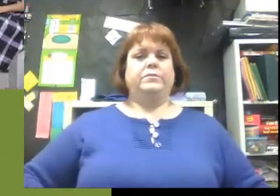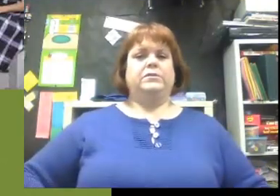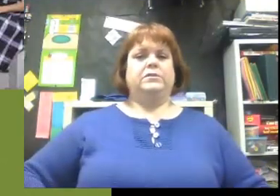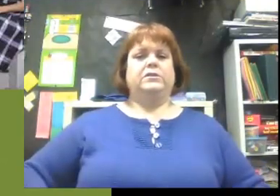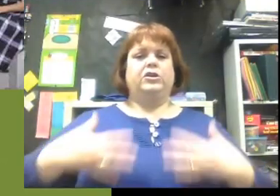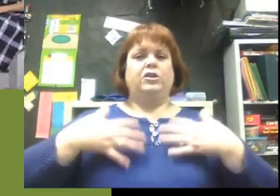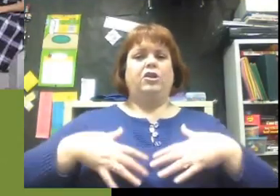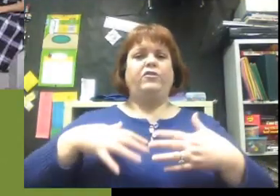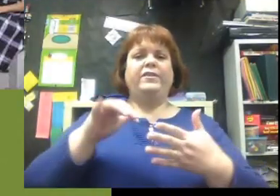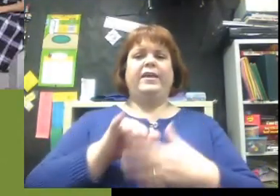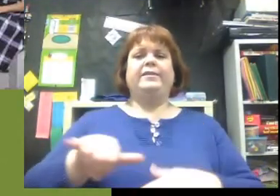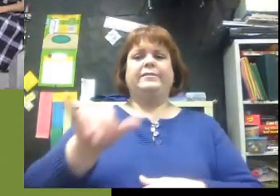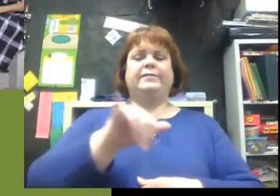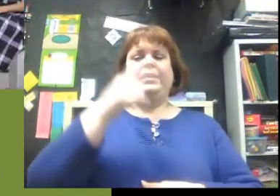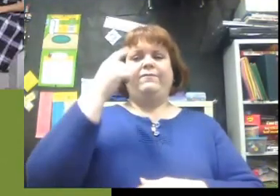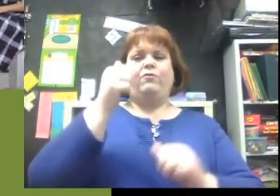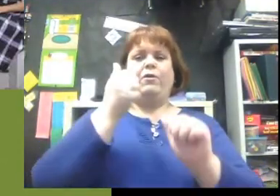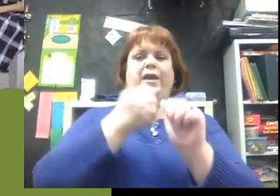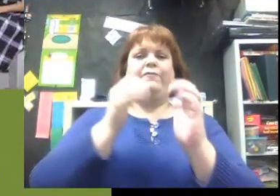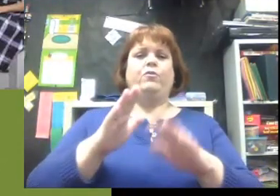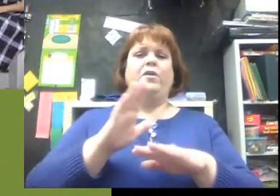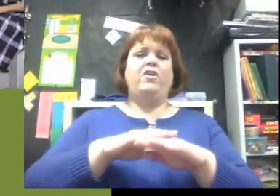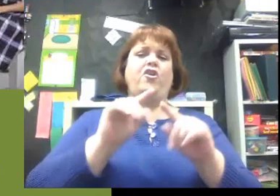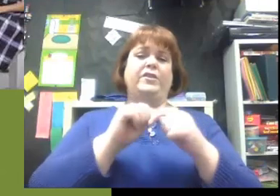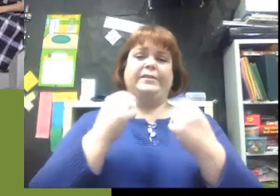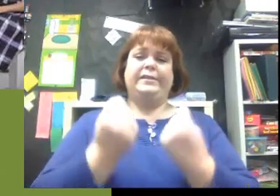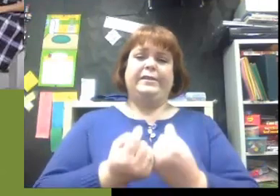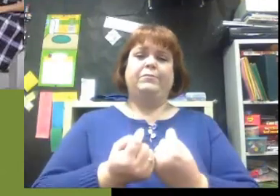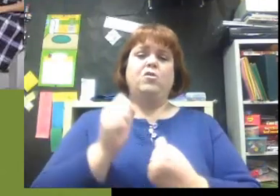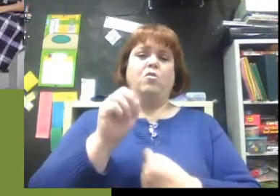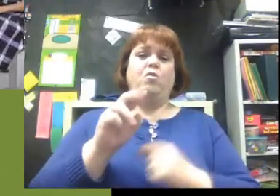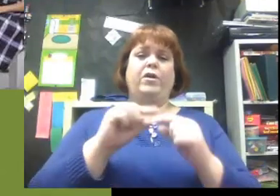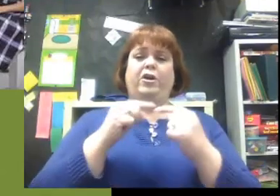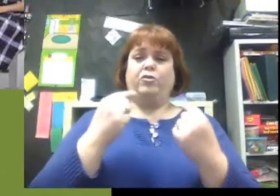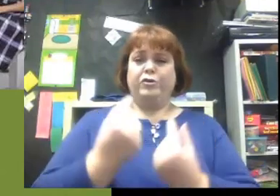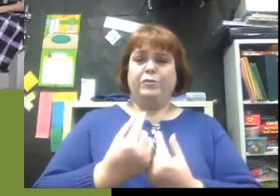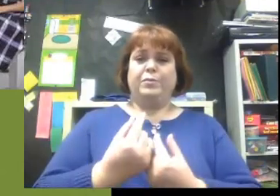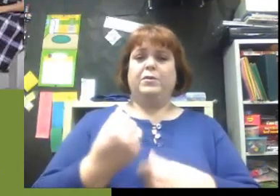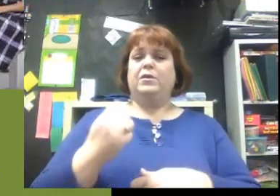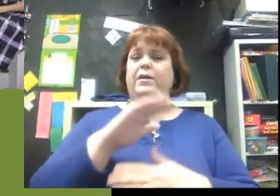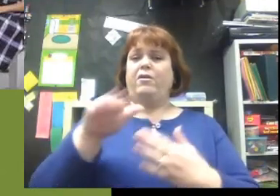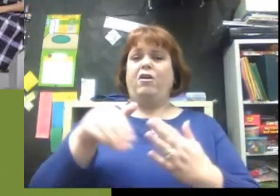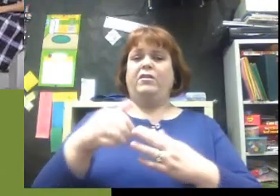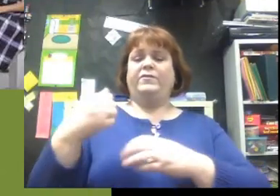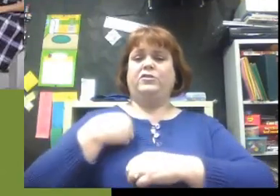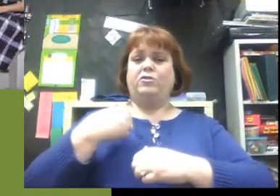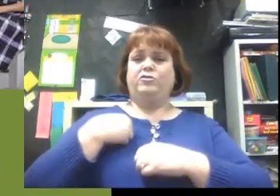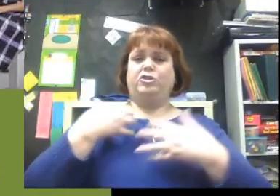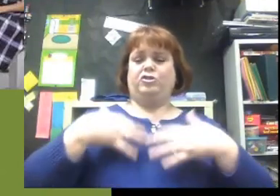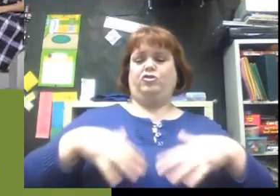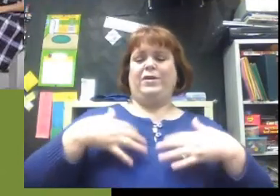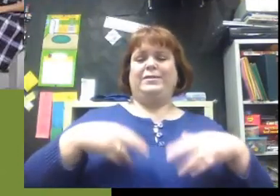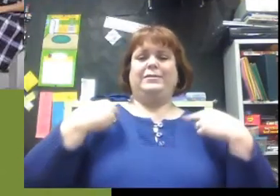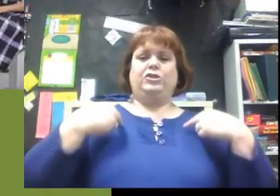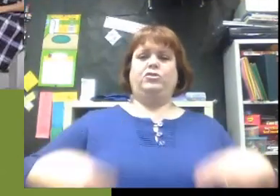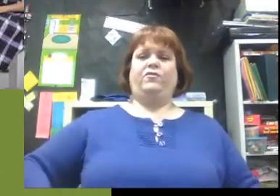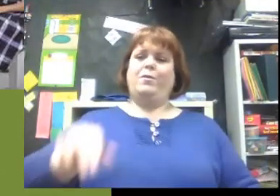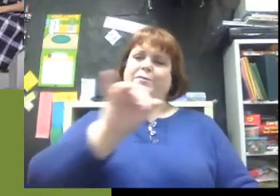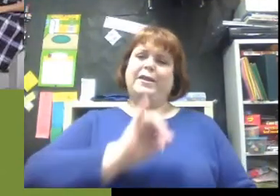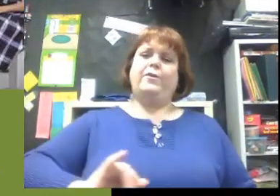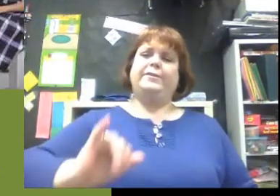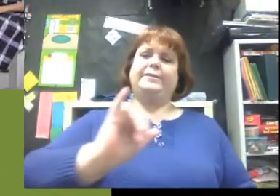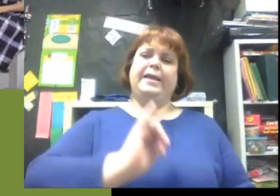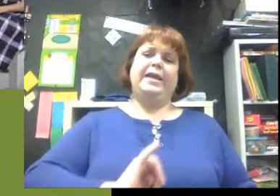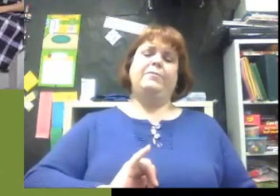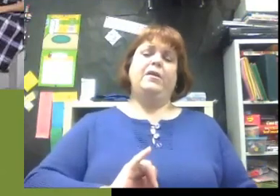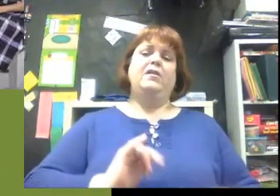Uniforms. Clothing that is the same for everyone on the team or group. Like all of the soldiers dress in uniforms, they are